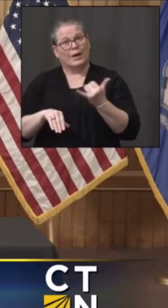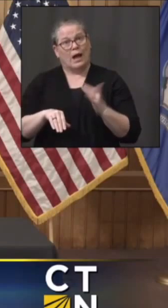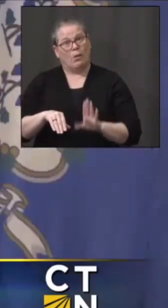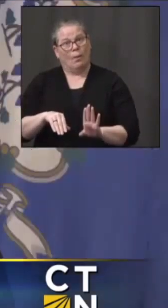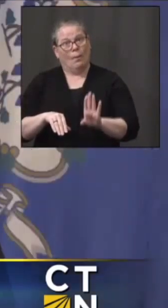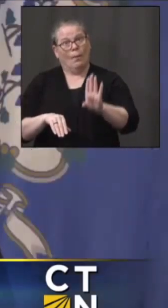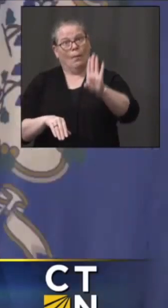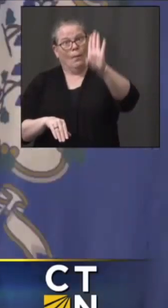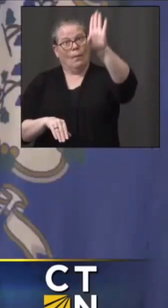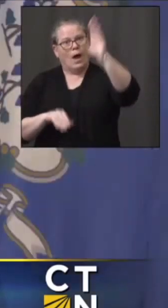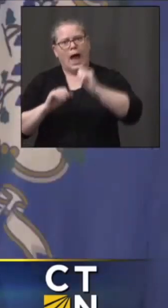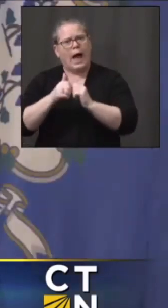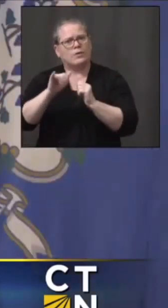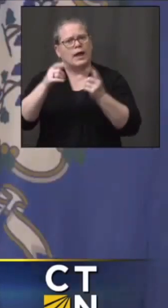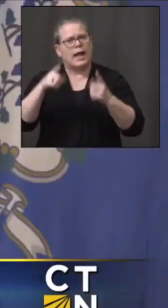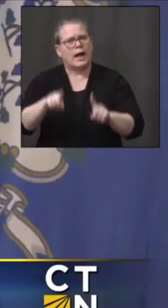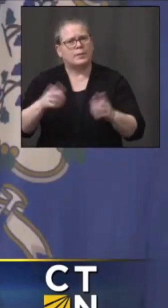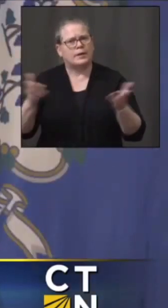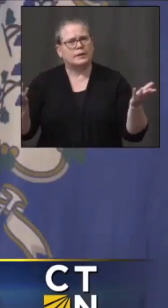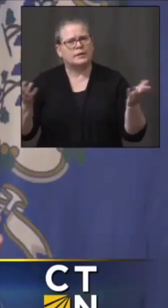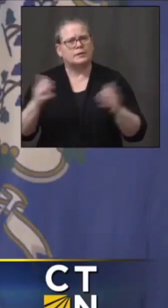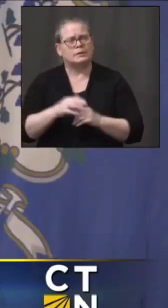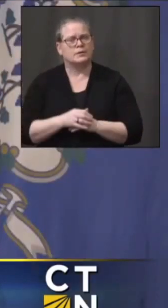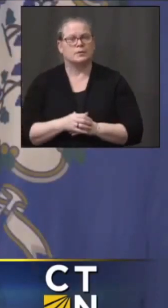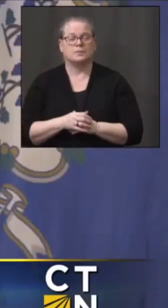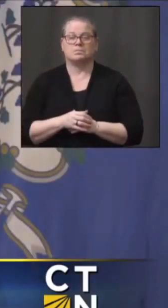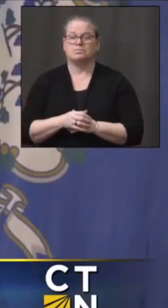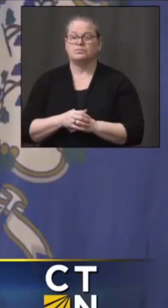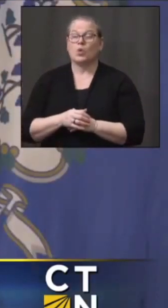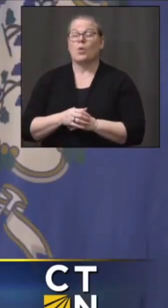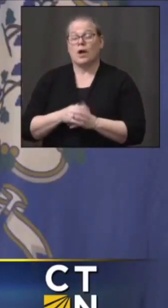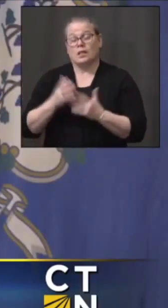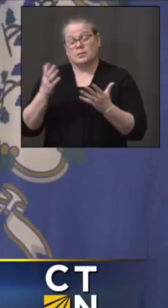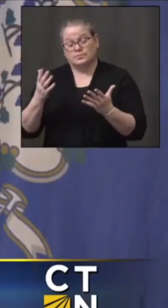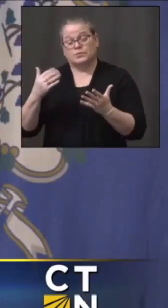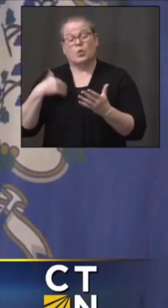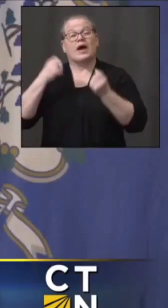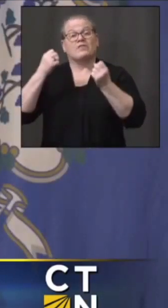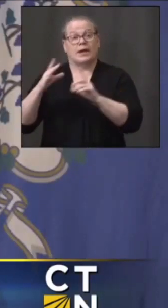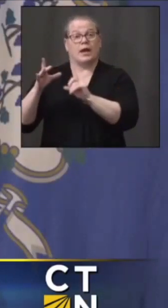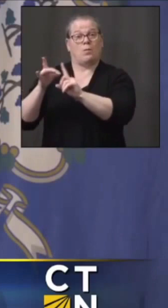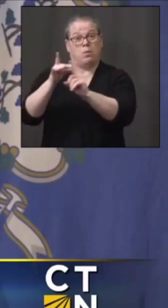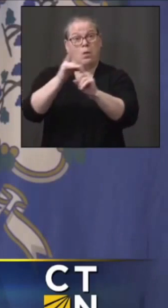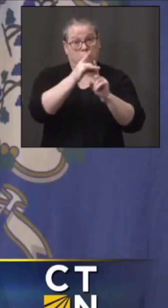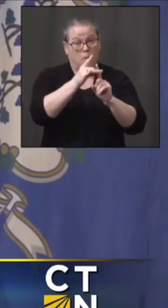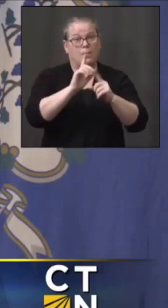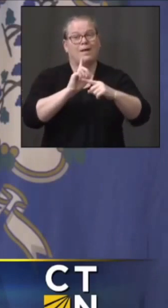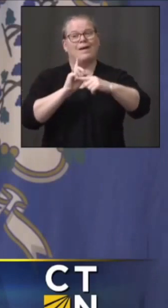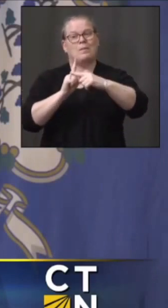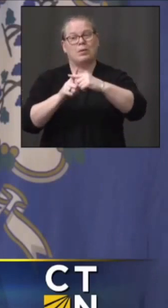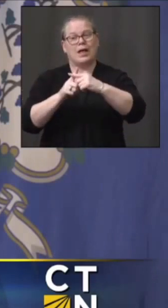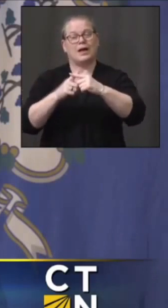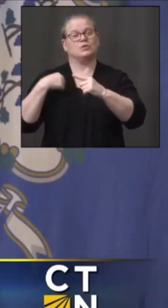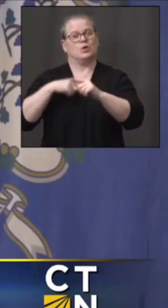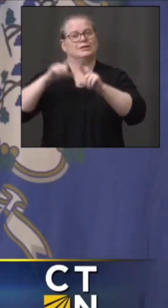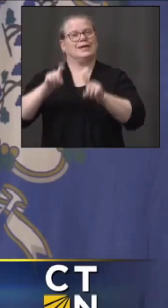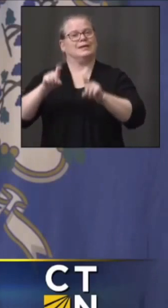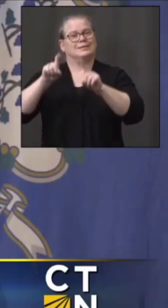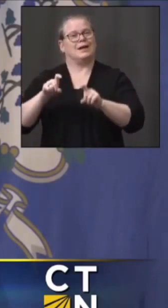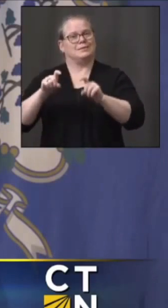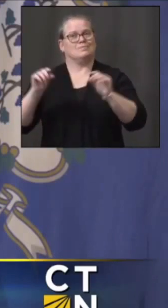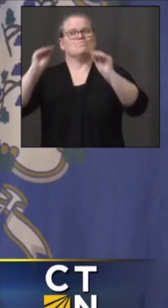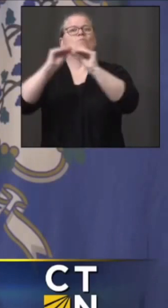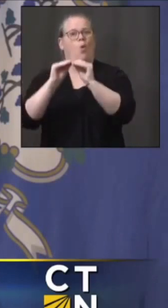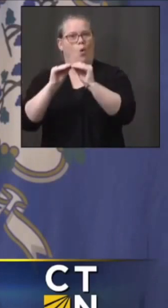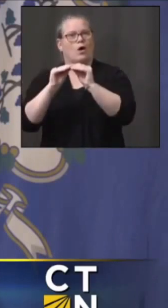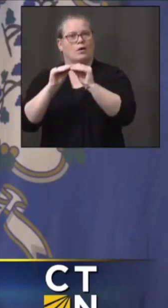Well, I'd rephrase that a little bit. We have a lot of infections, but we're also doing more testing than just about any state in the country, except